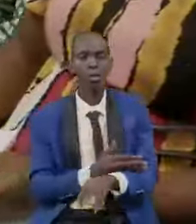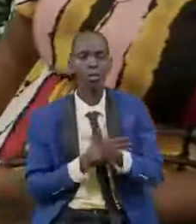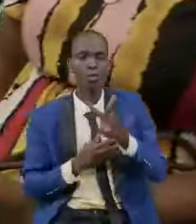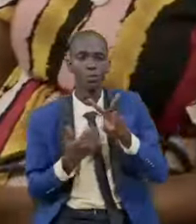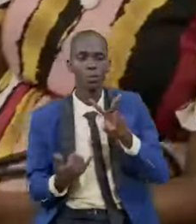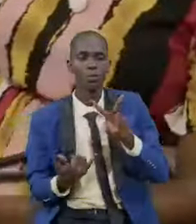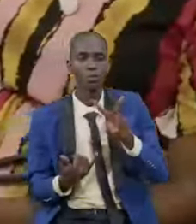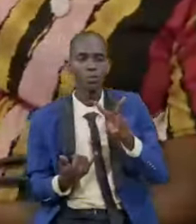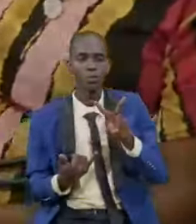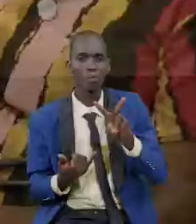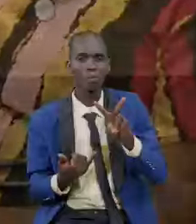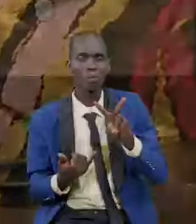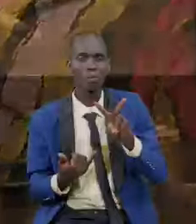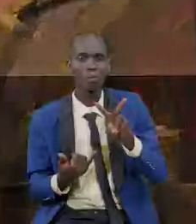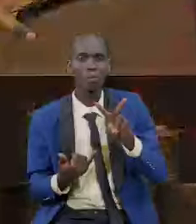looking at